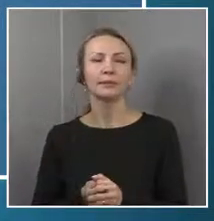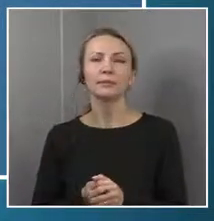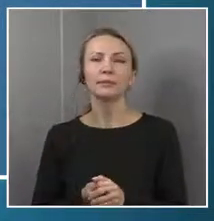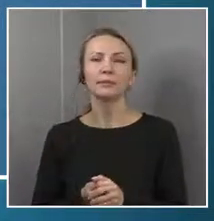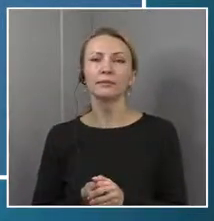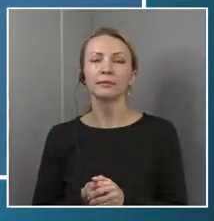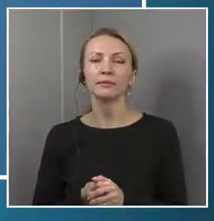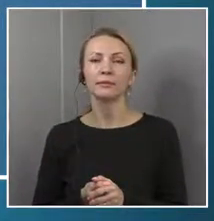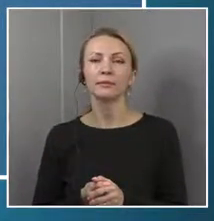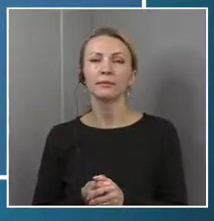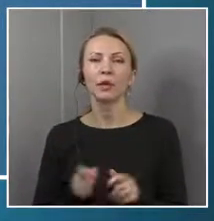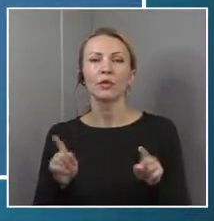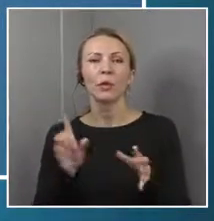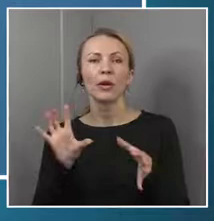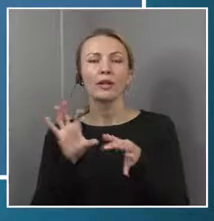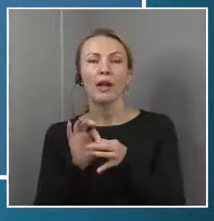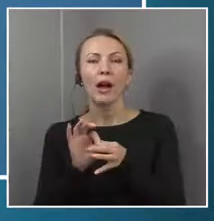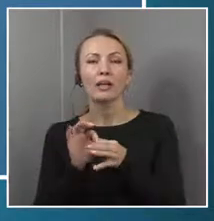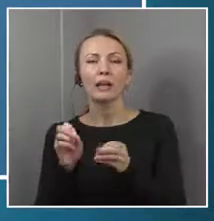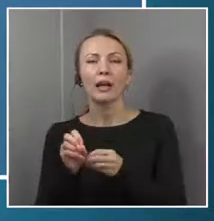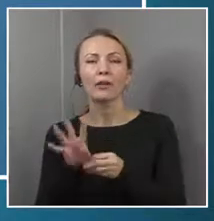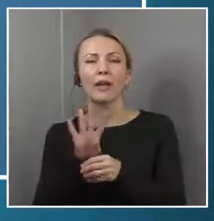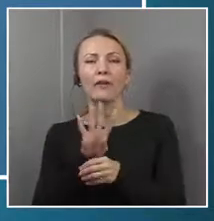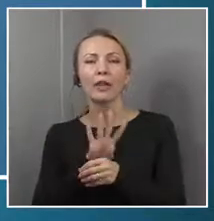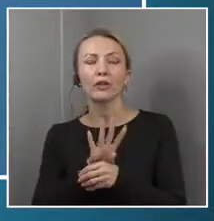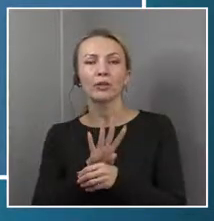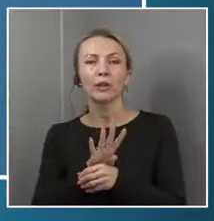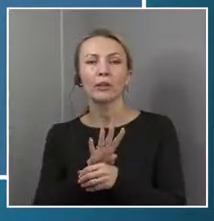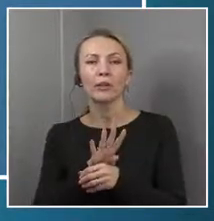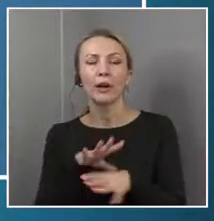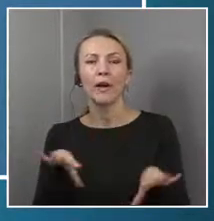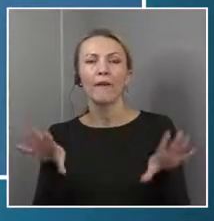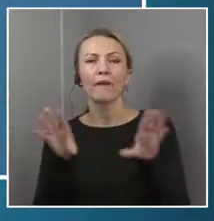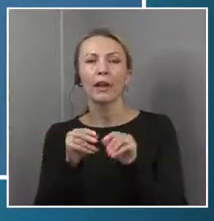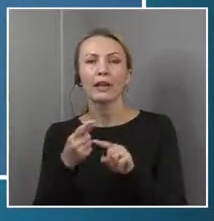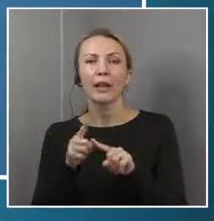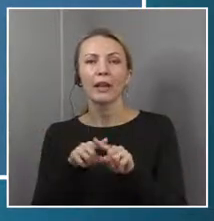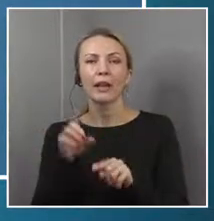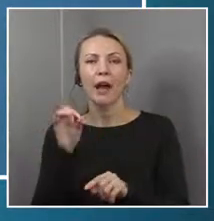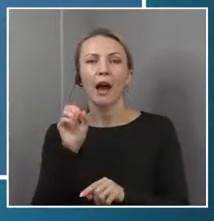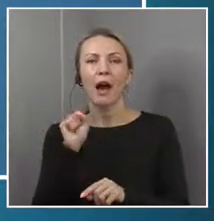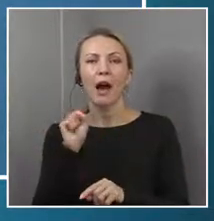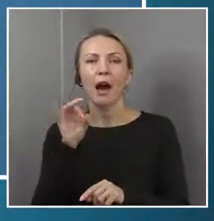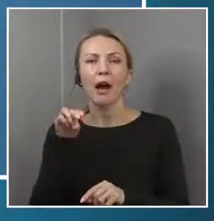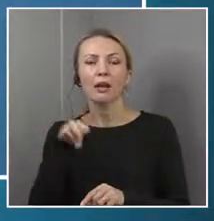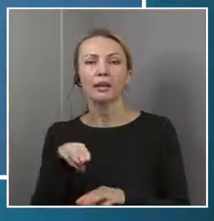pandemic, it's the whole art market changed, even in Germany. So